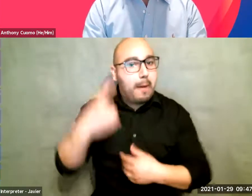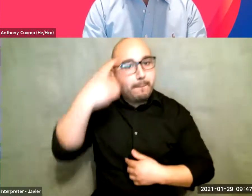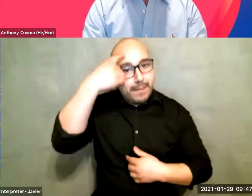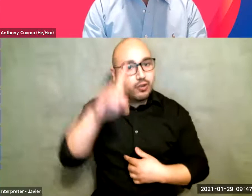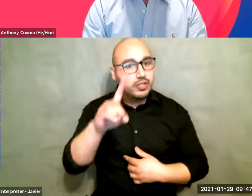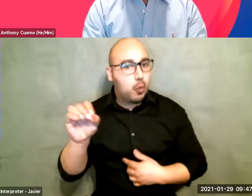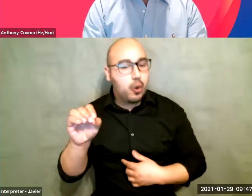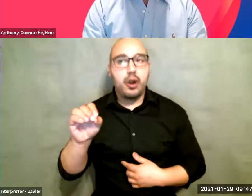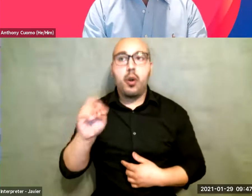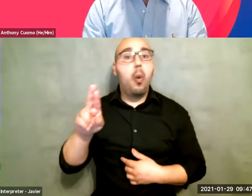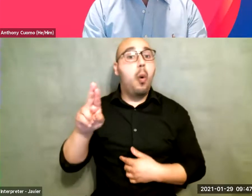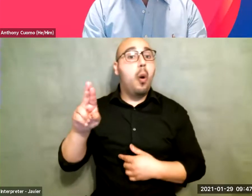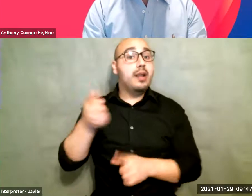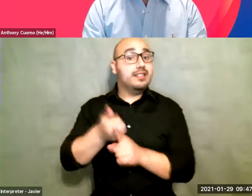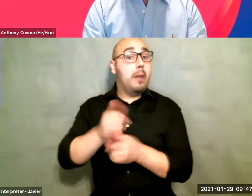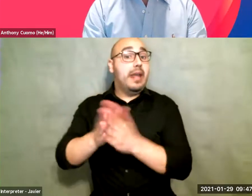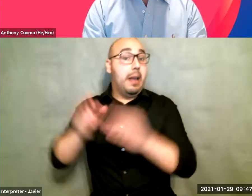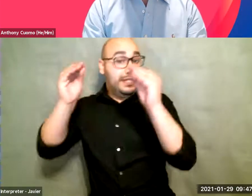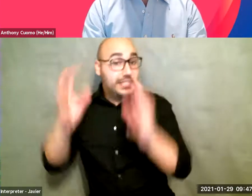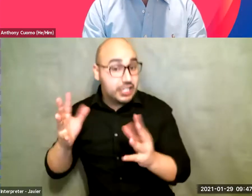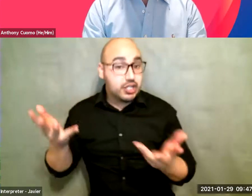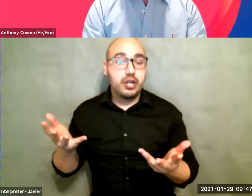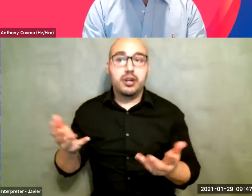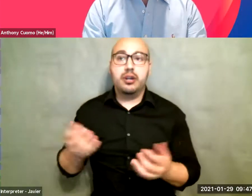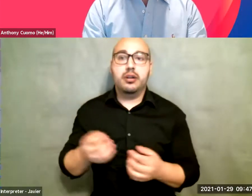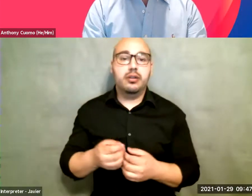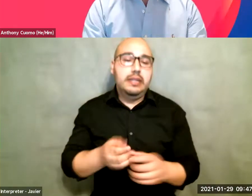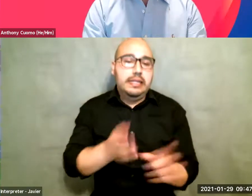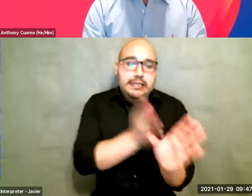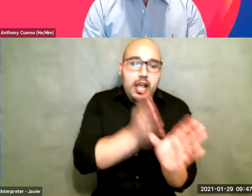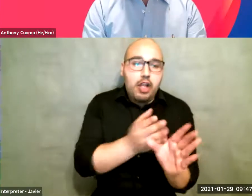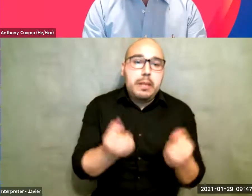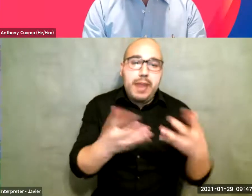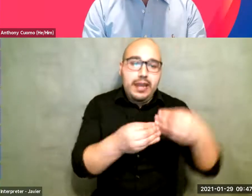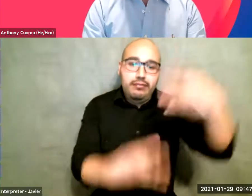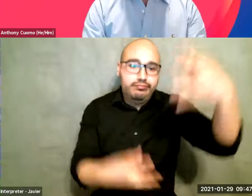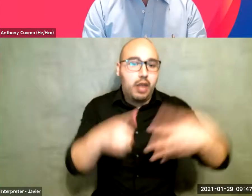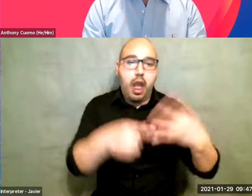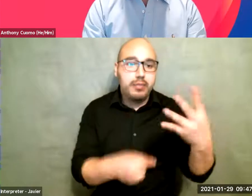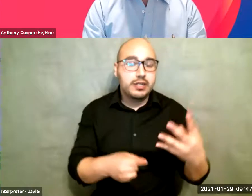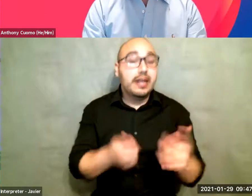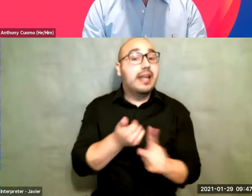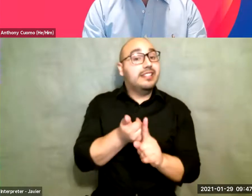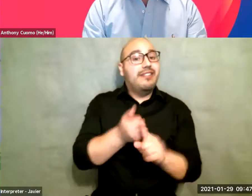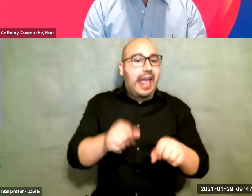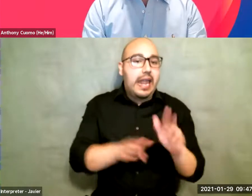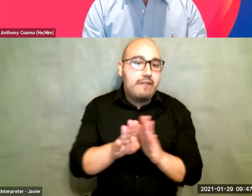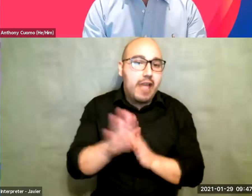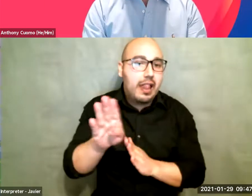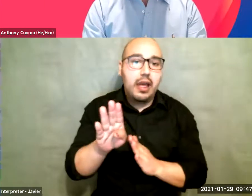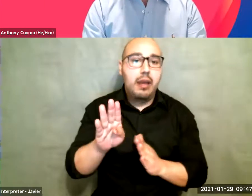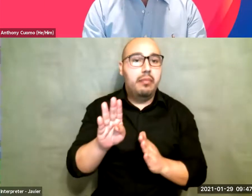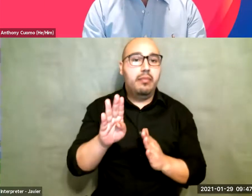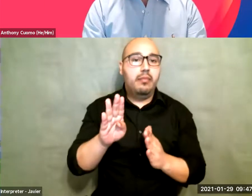end up as a professor themselves, or psychology takes you many places. They could end up developing curriculum. They could go lots of different